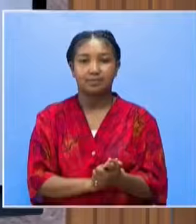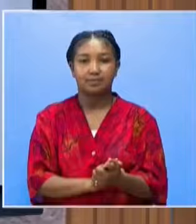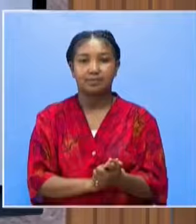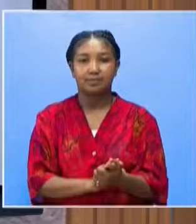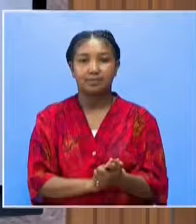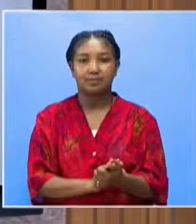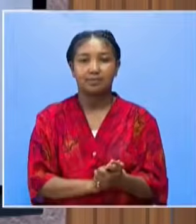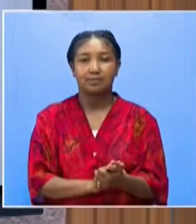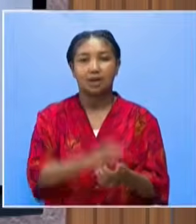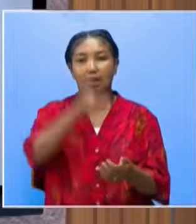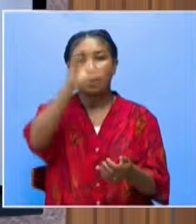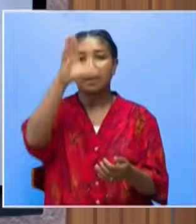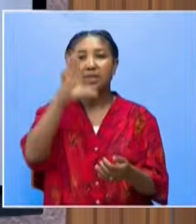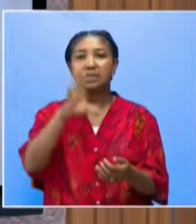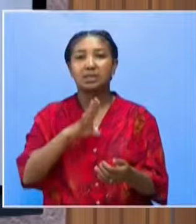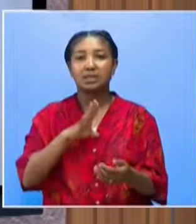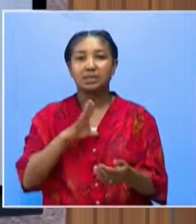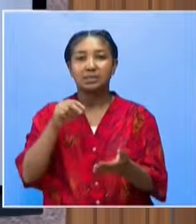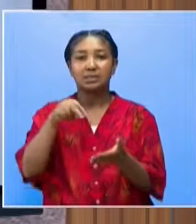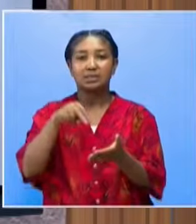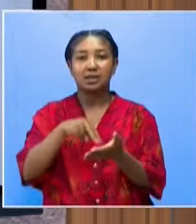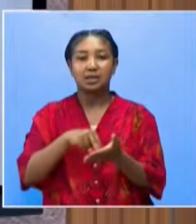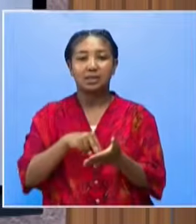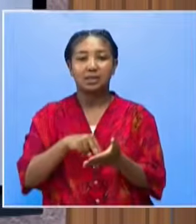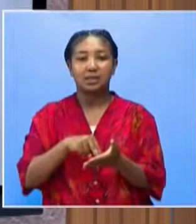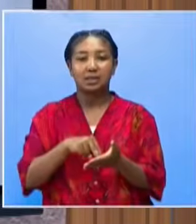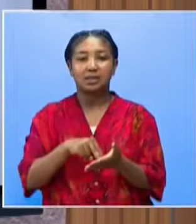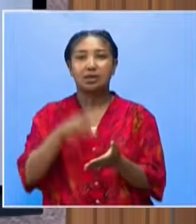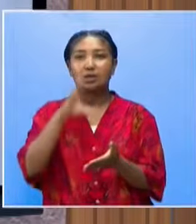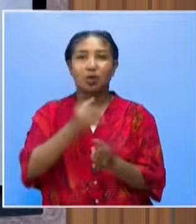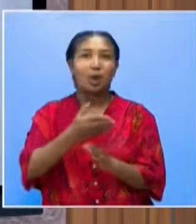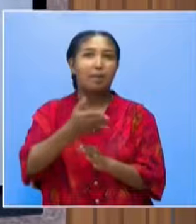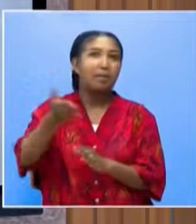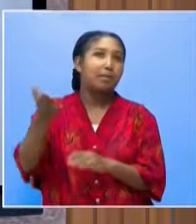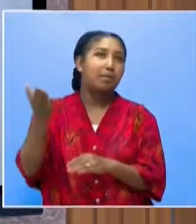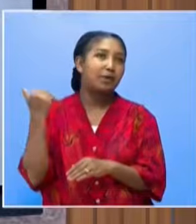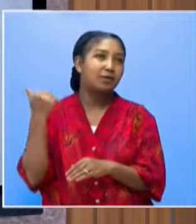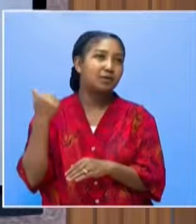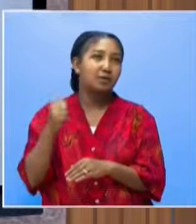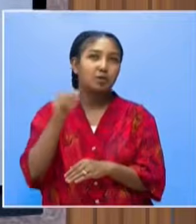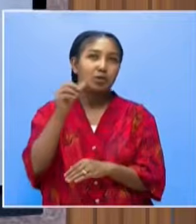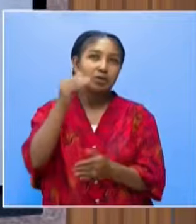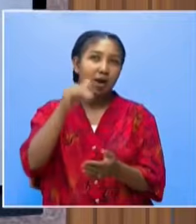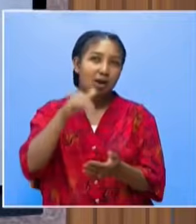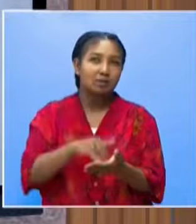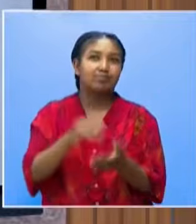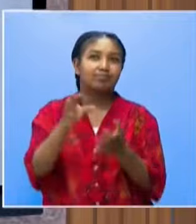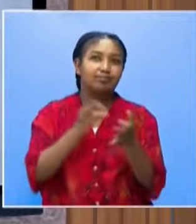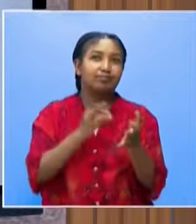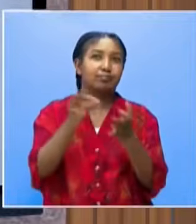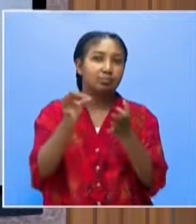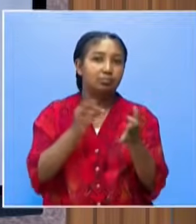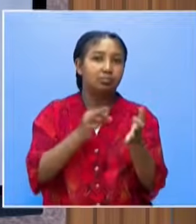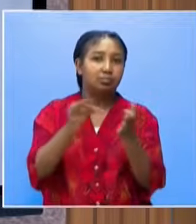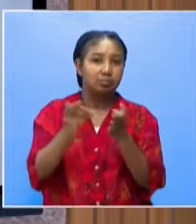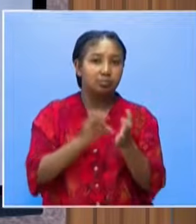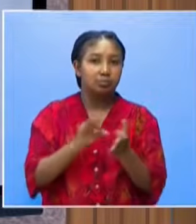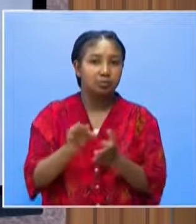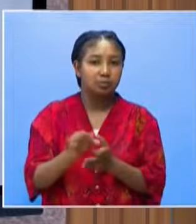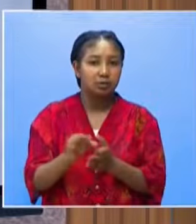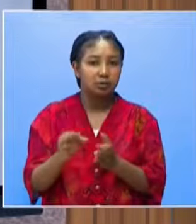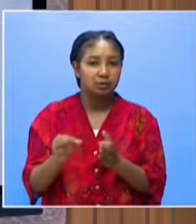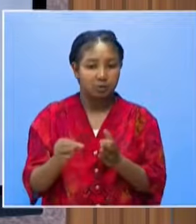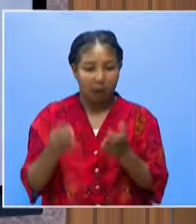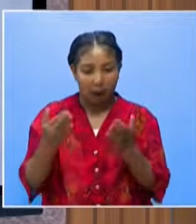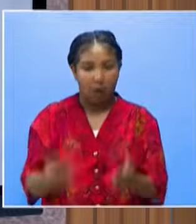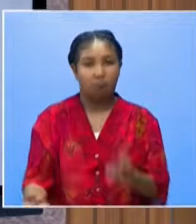Okay, the person is just standing here and he's talking about something happened in the past and which has strong relationship